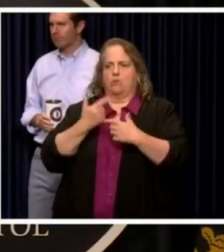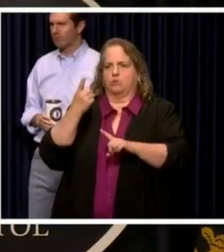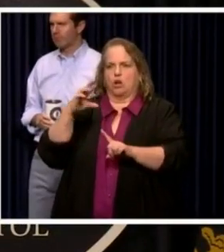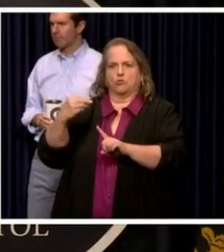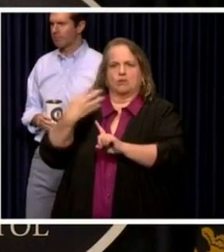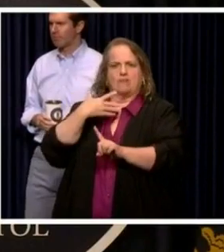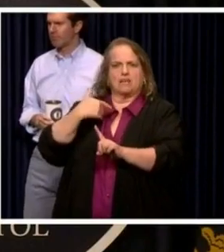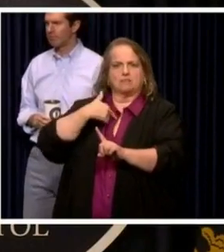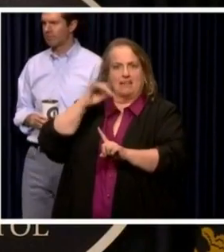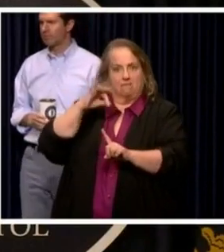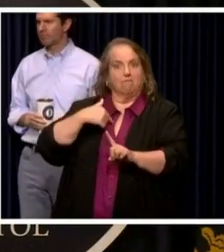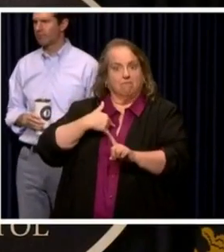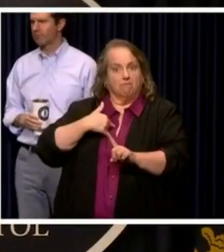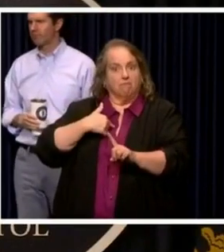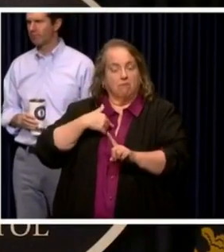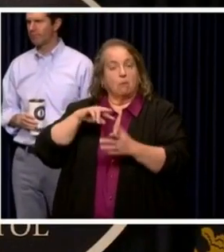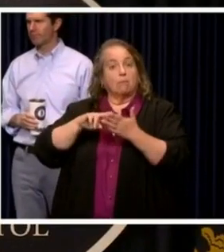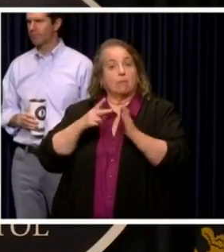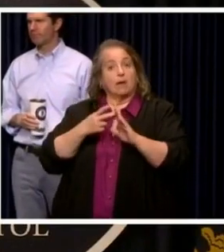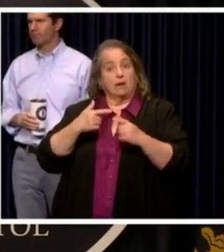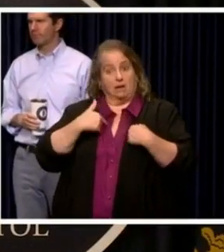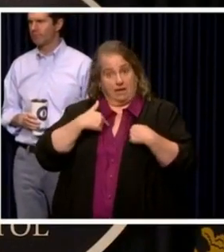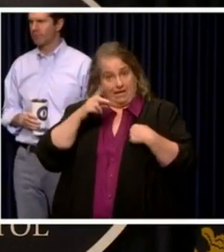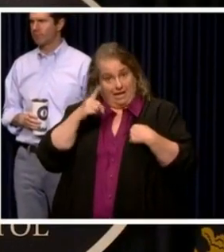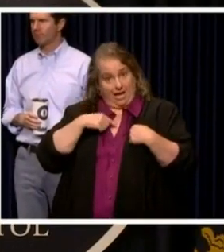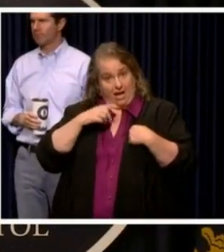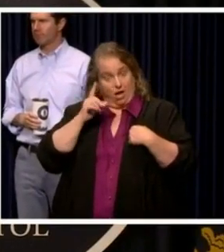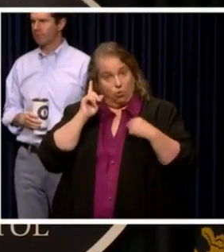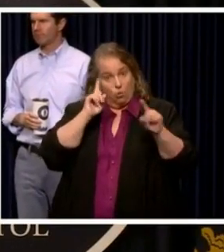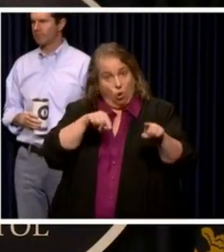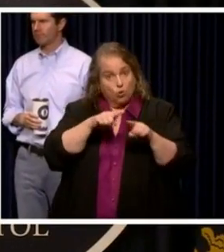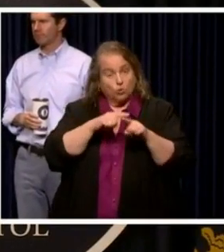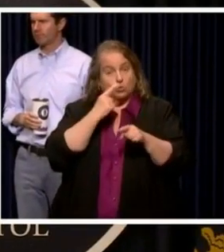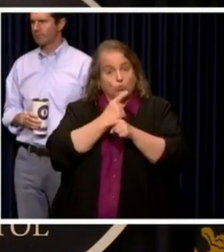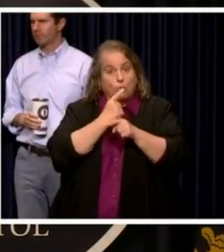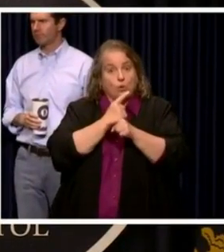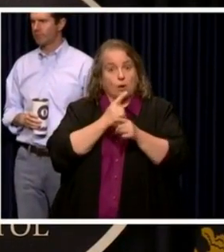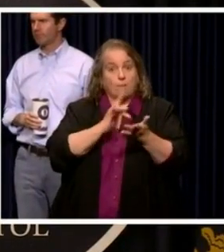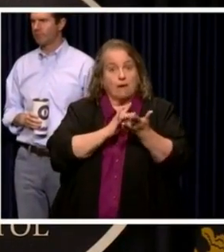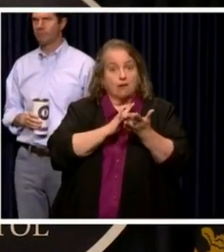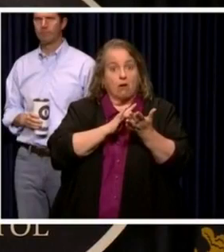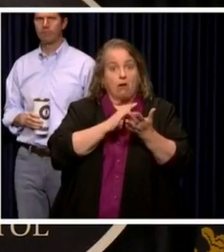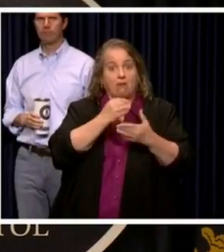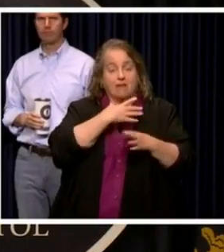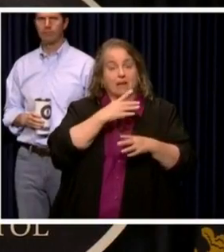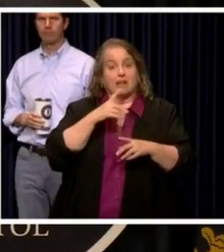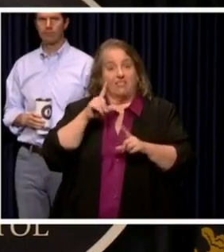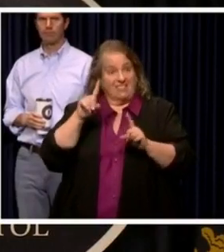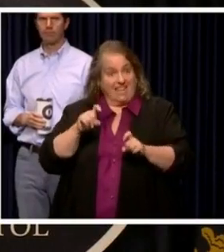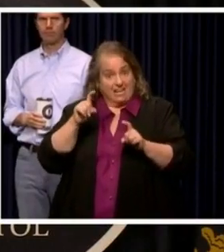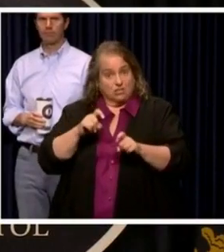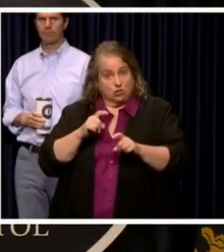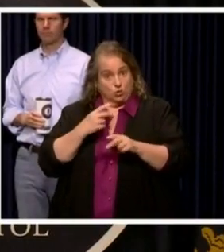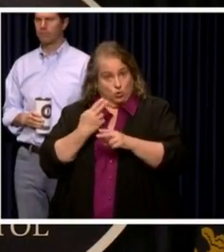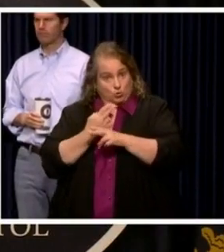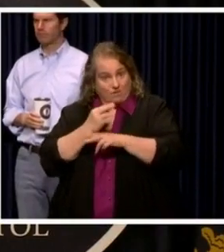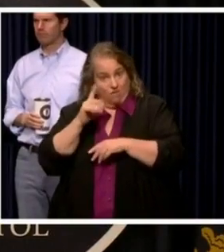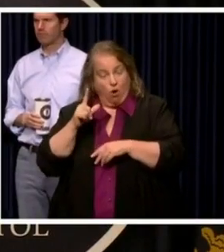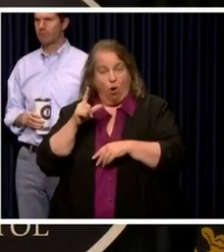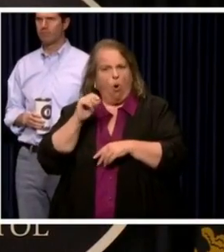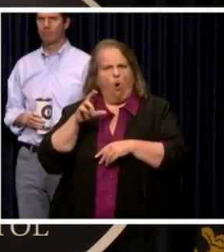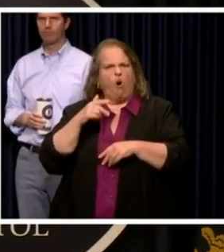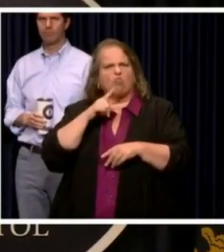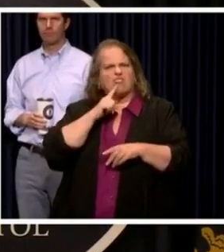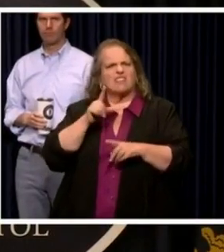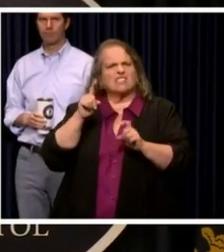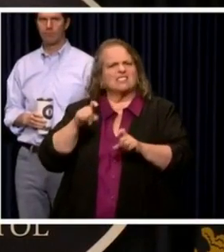be, has someone sought appropriate medical advice, determined that the test is clinically useful, and do they then have the necessary medical